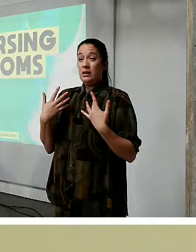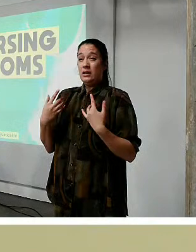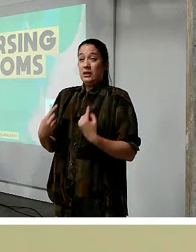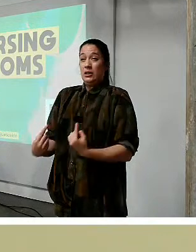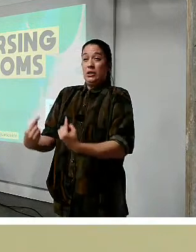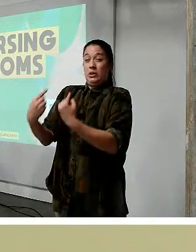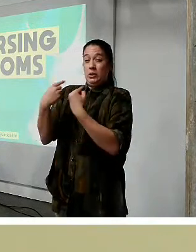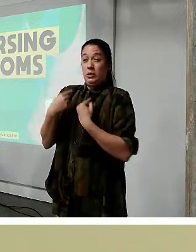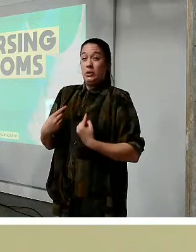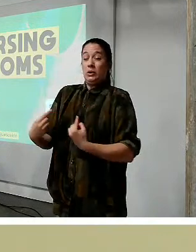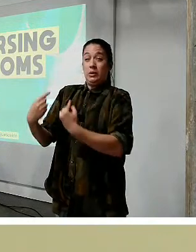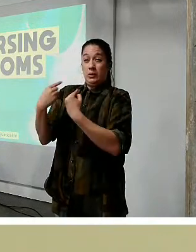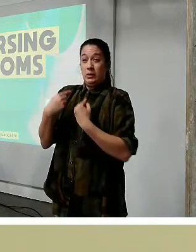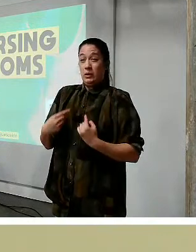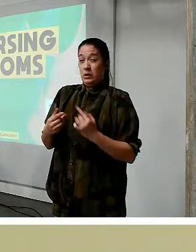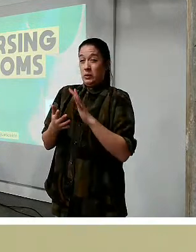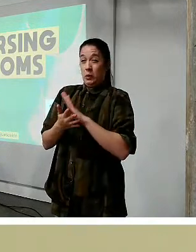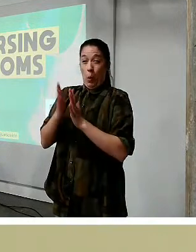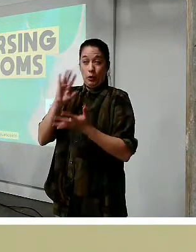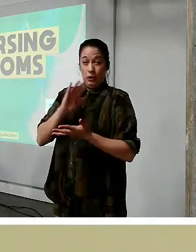case of women,